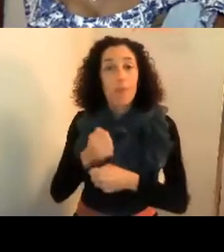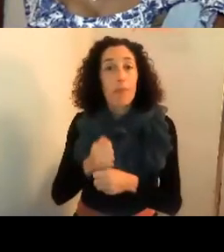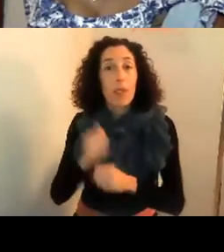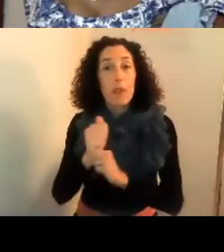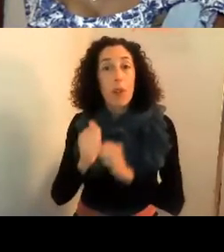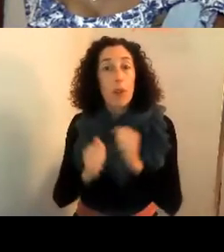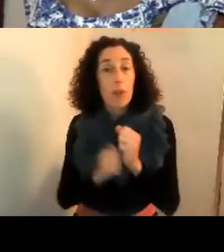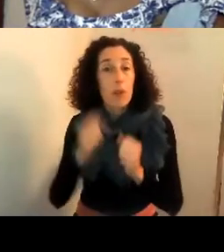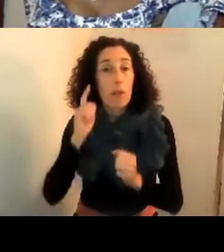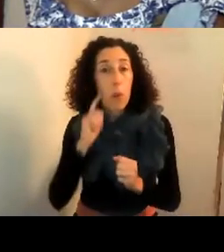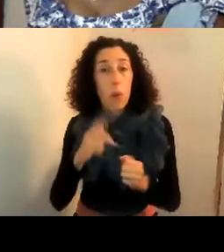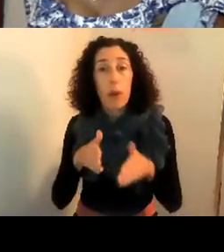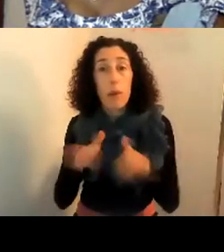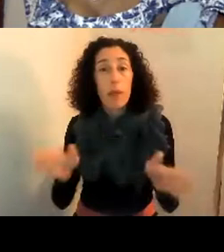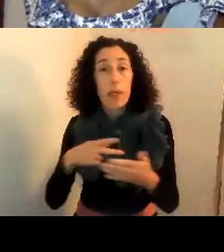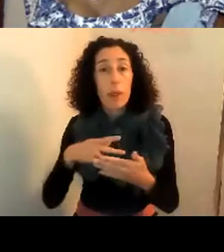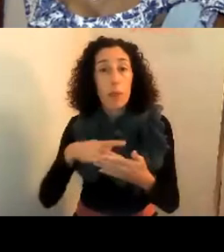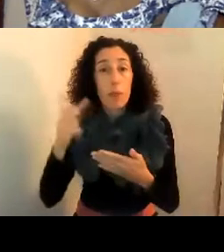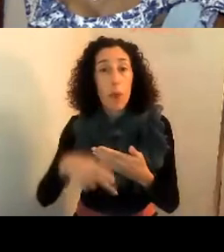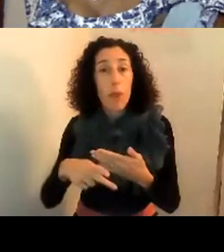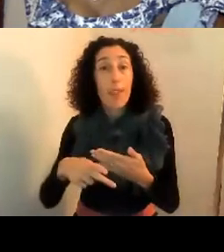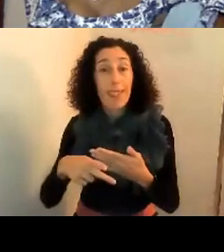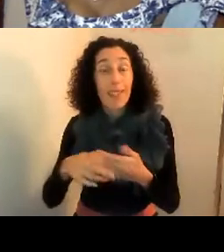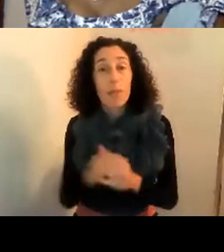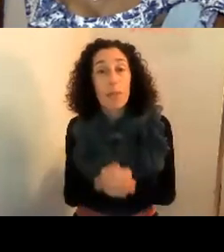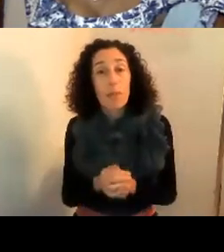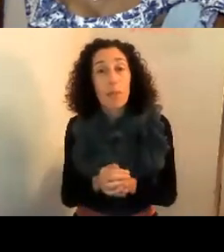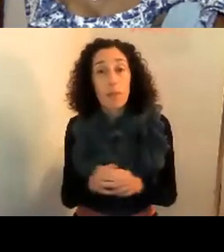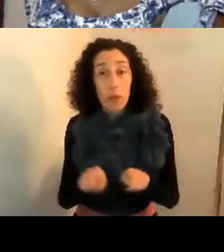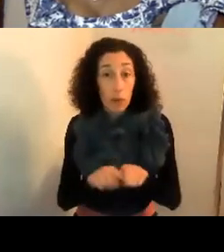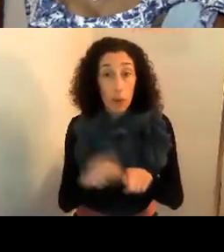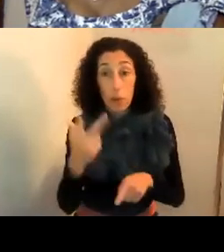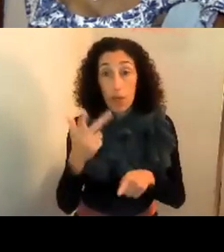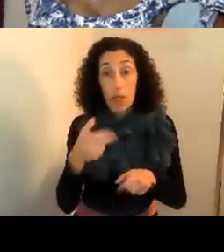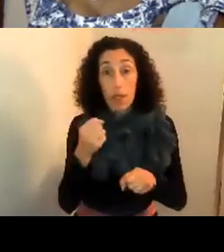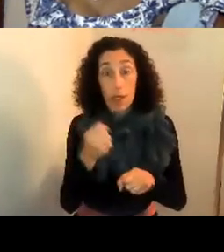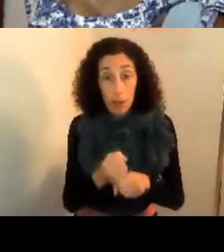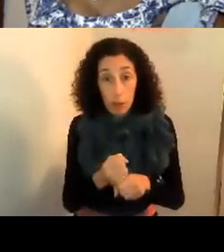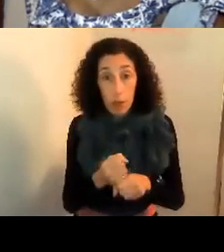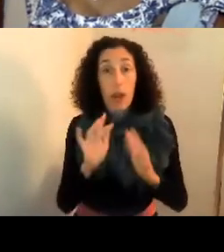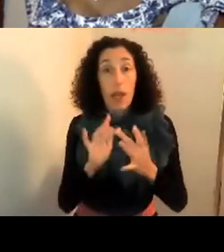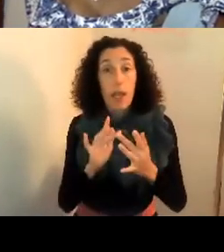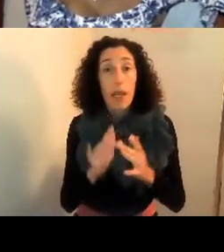programming and spent nearly 3 years managing an online book salon for Asian media.